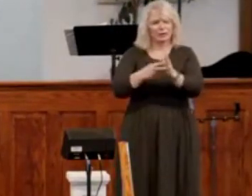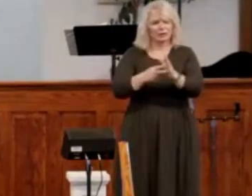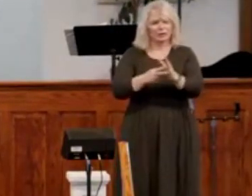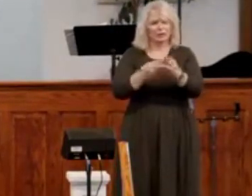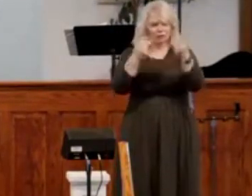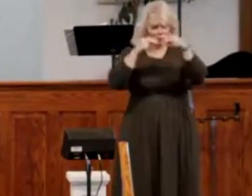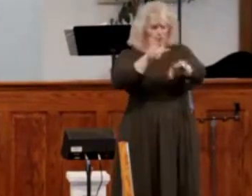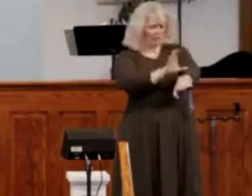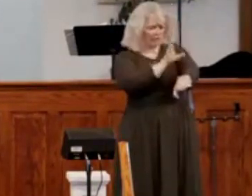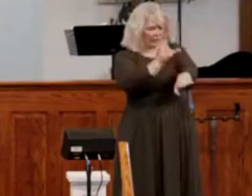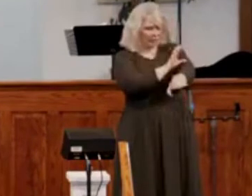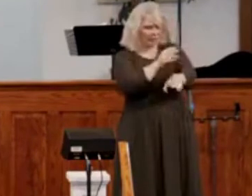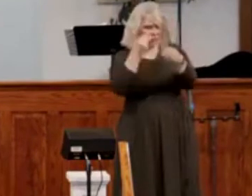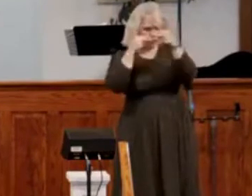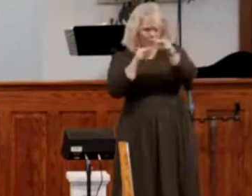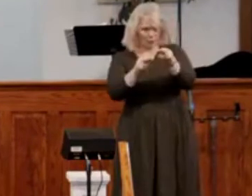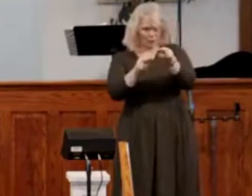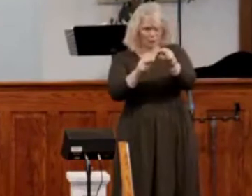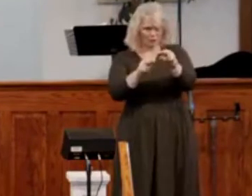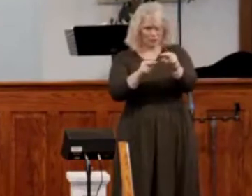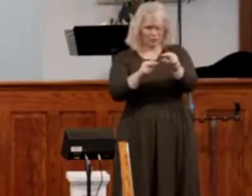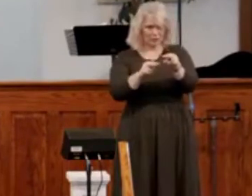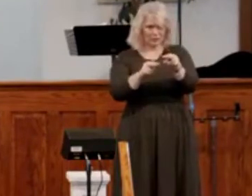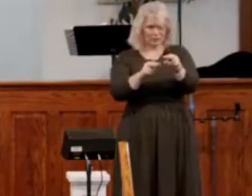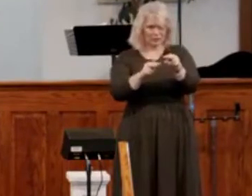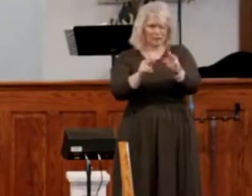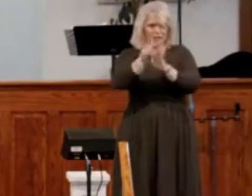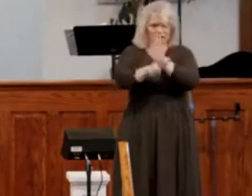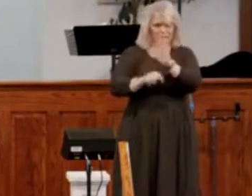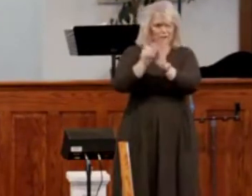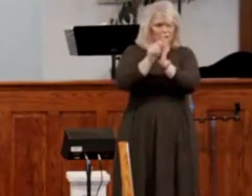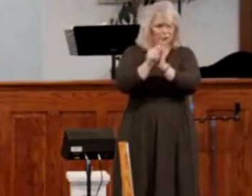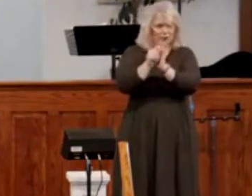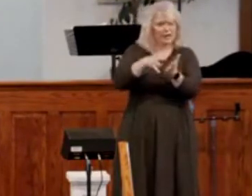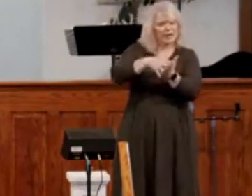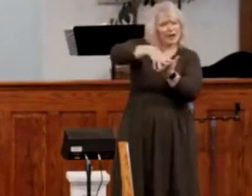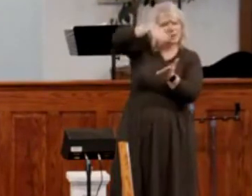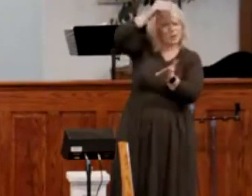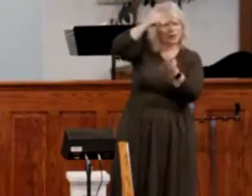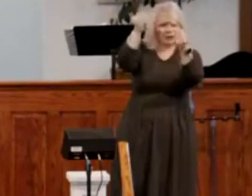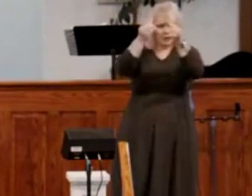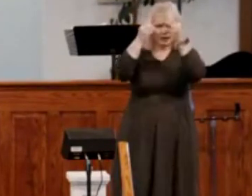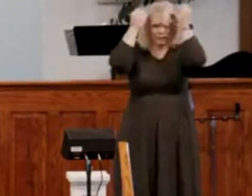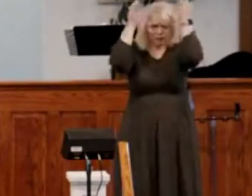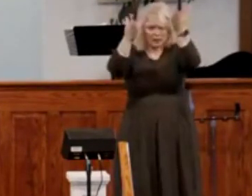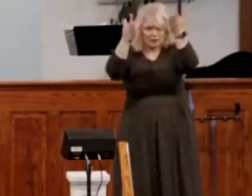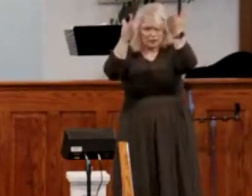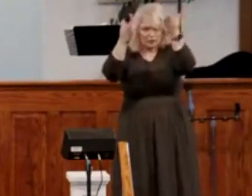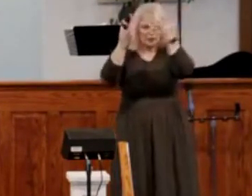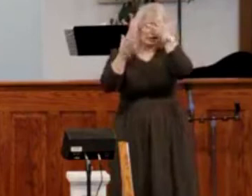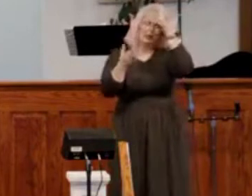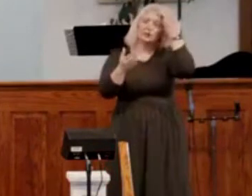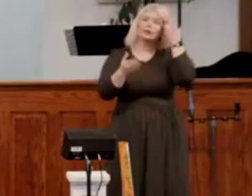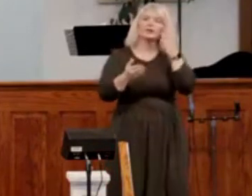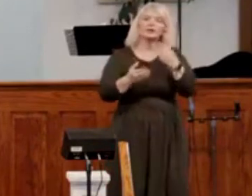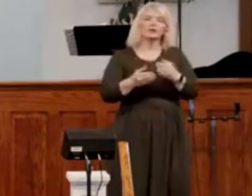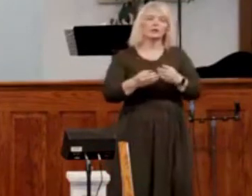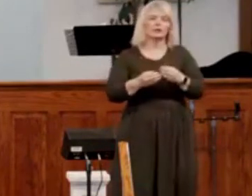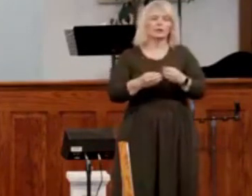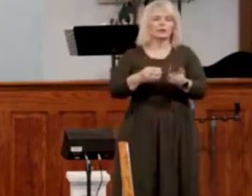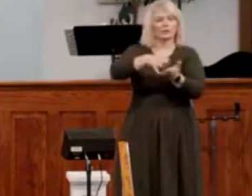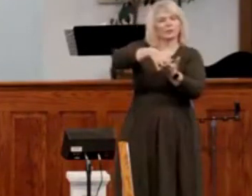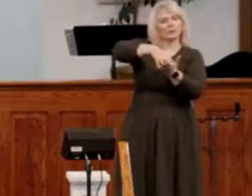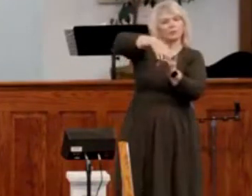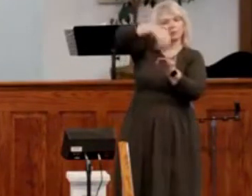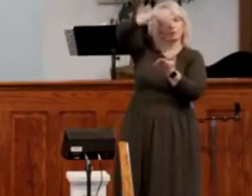watching a video of a lecture, and I'm learning information. That's what a student does. But disciple